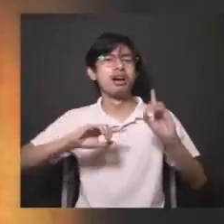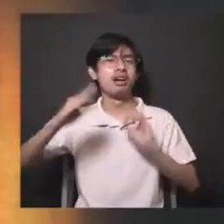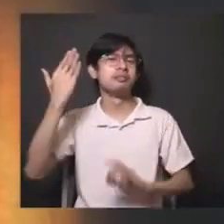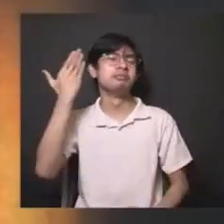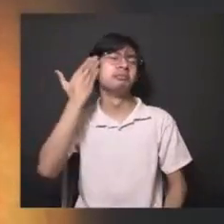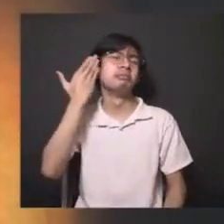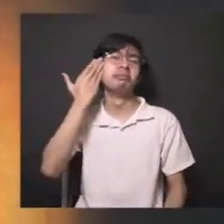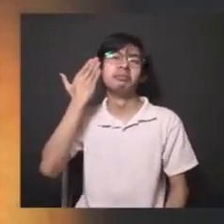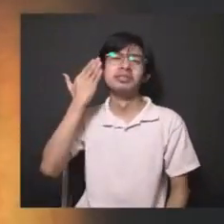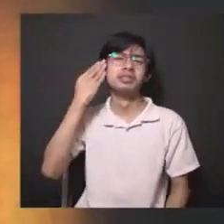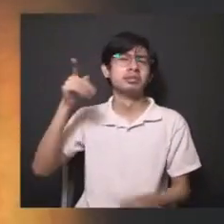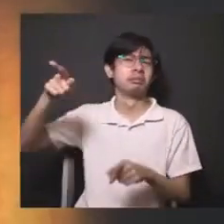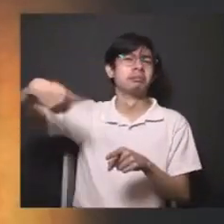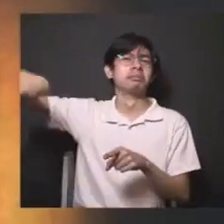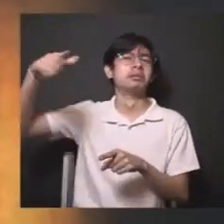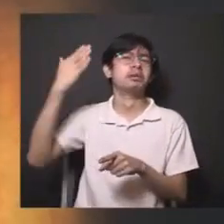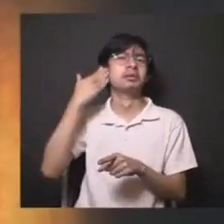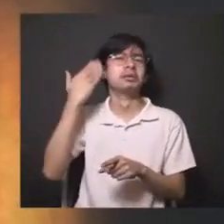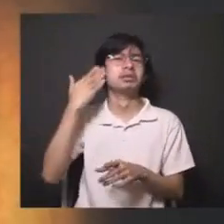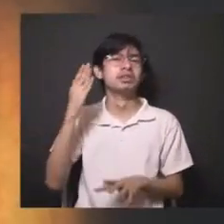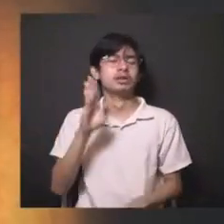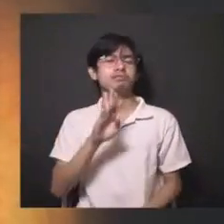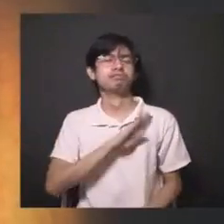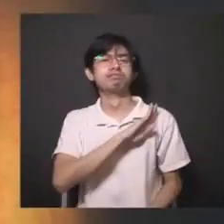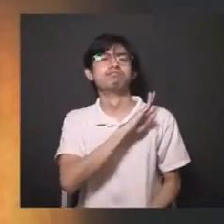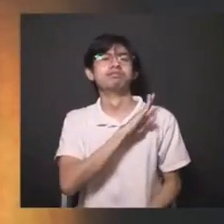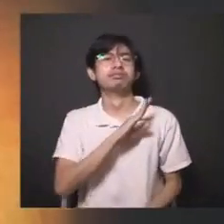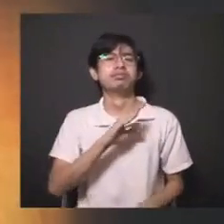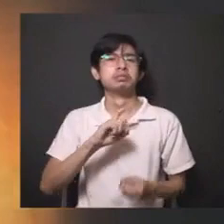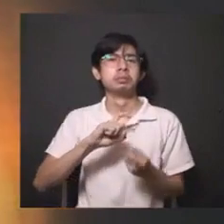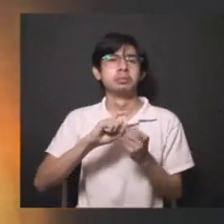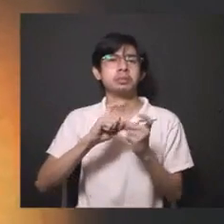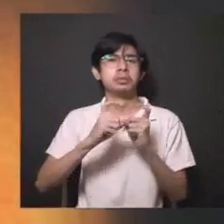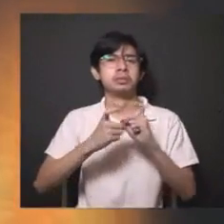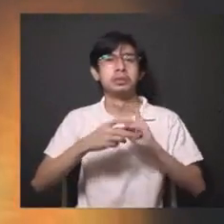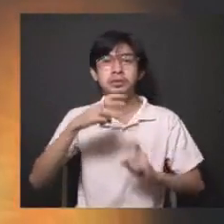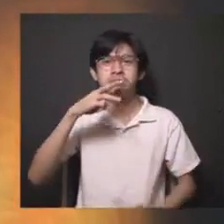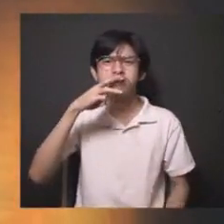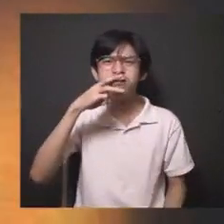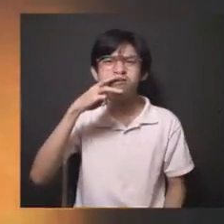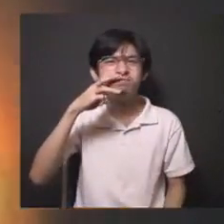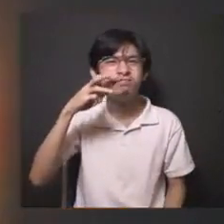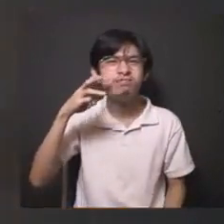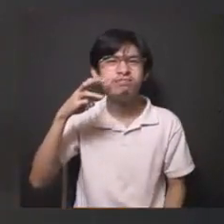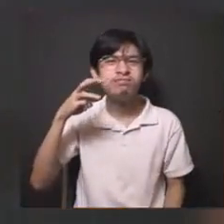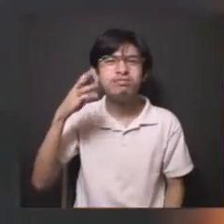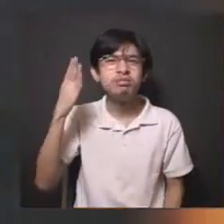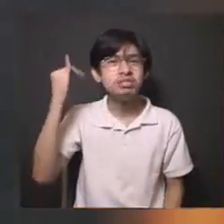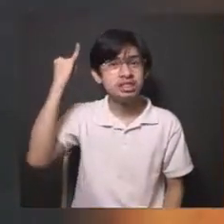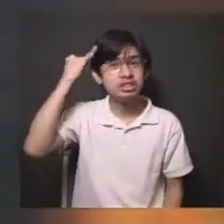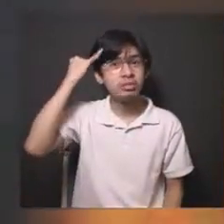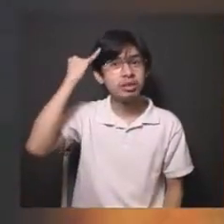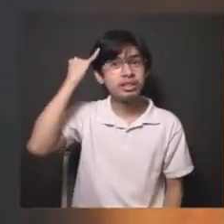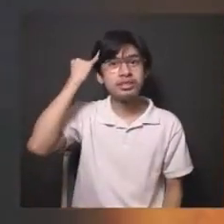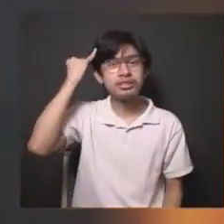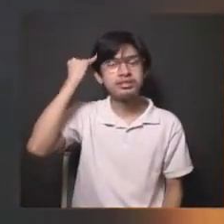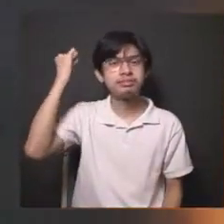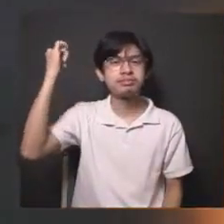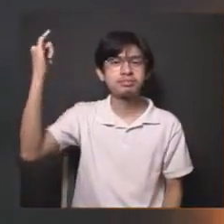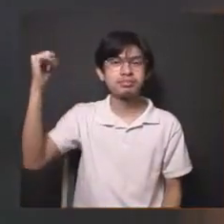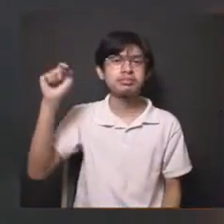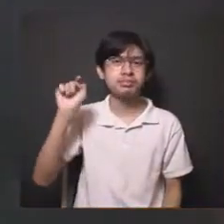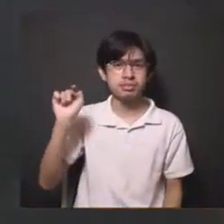it shifts to this weird event where Joseph now accuses his brothers of being spies. He's